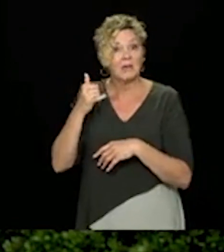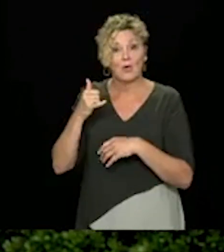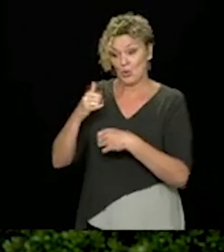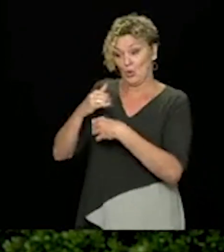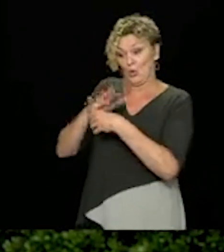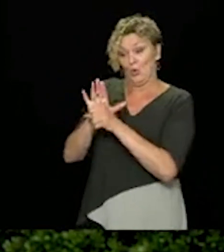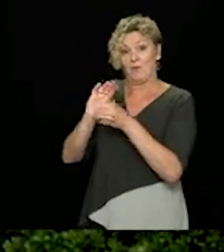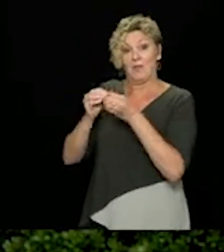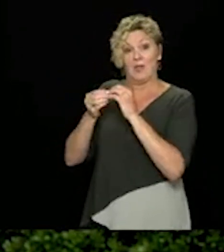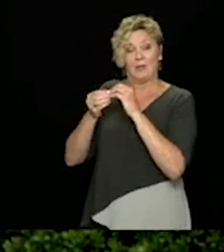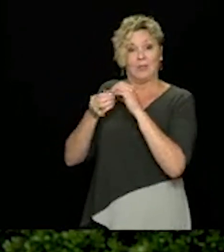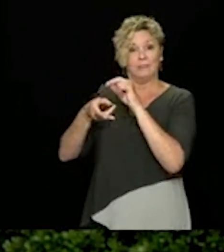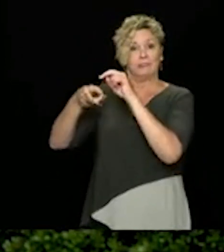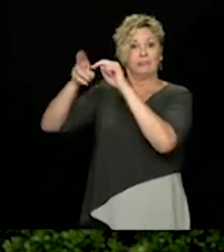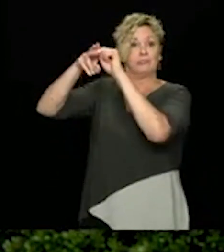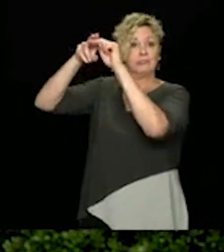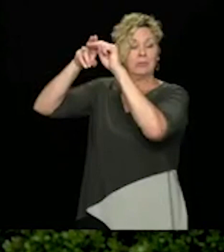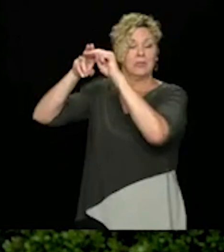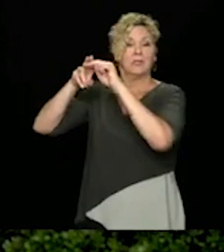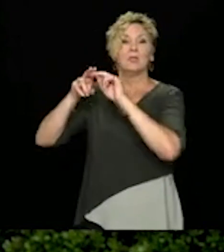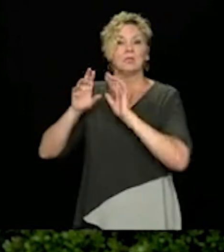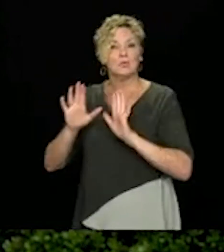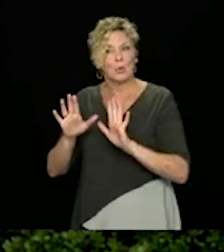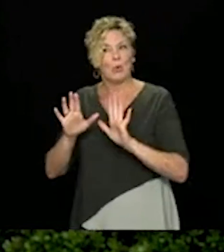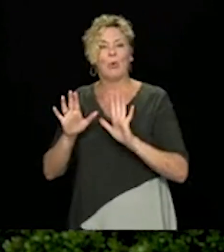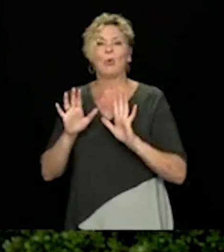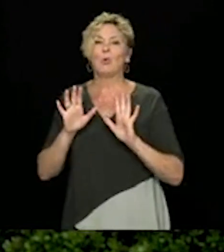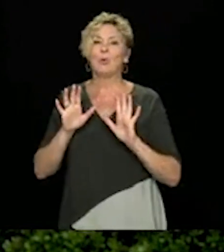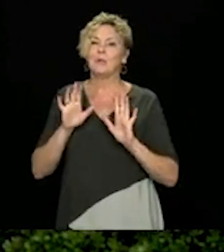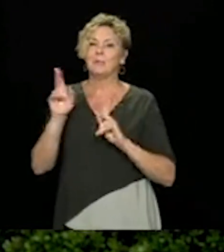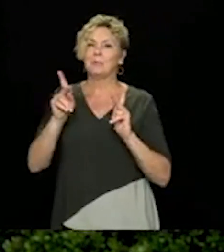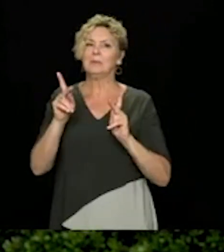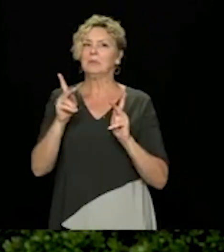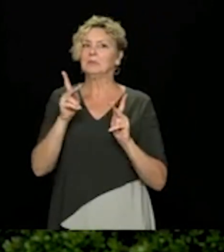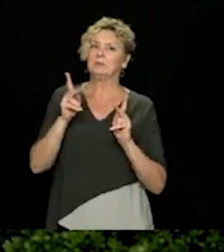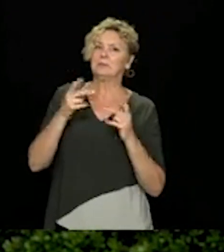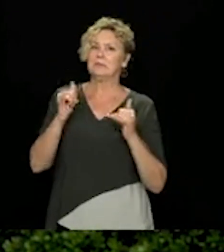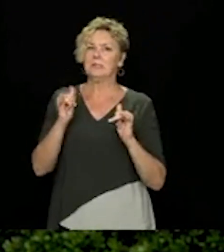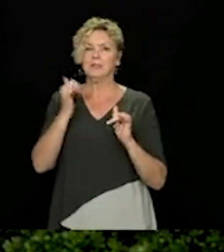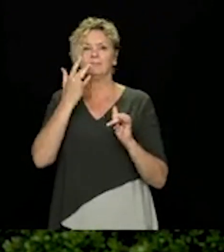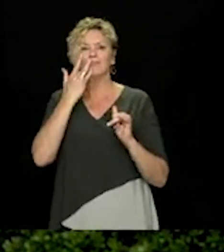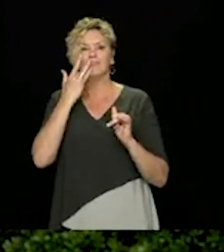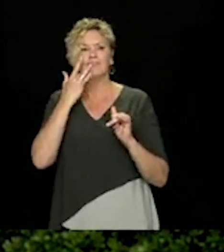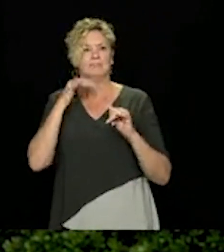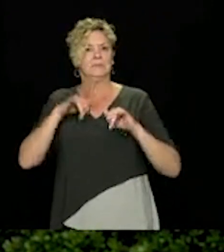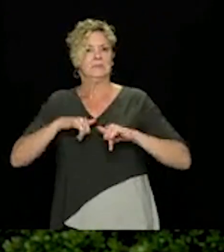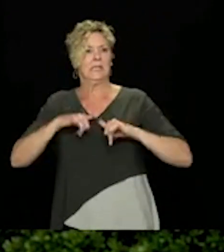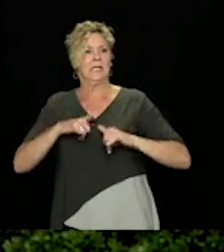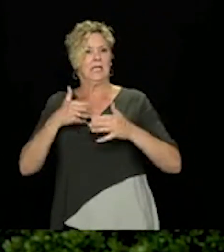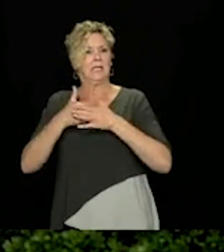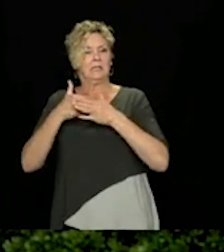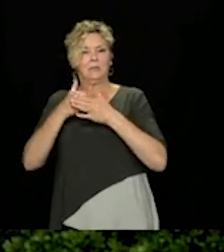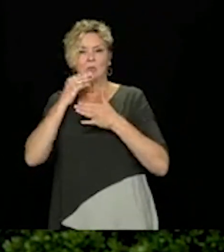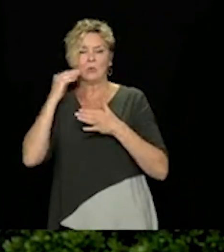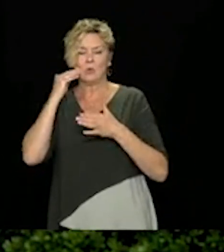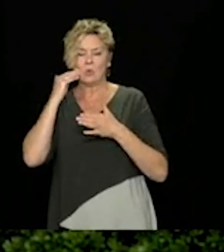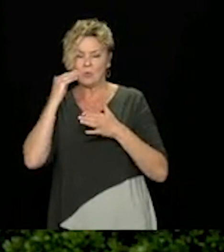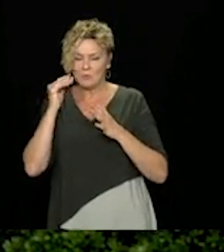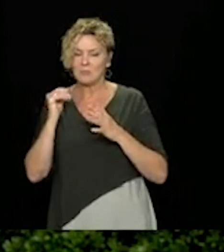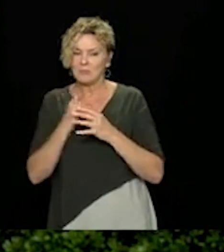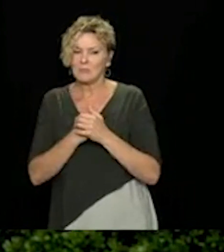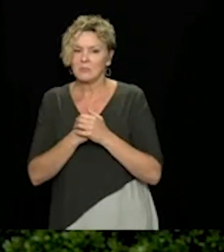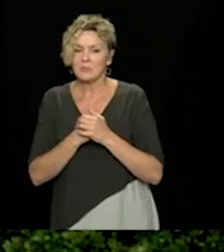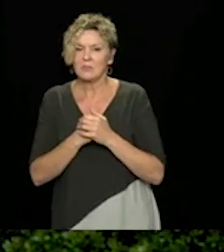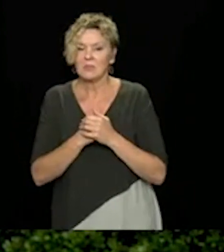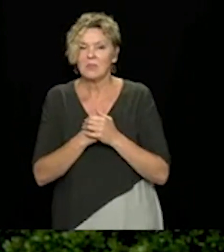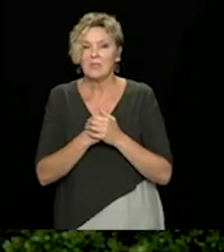they've started to dial back up again. And with the unrest and the large gatherings that are putting at risk countless people, I think we'll